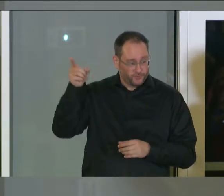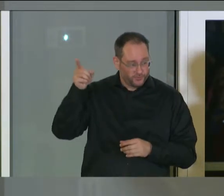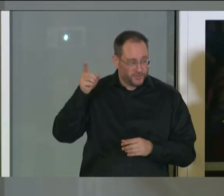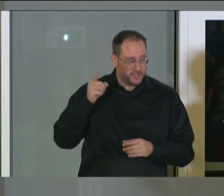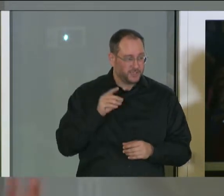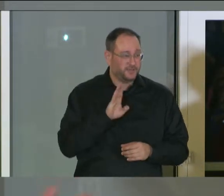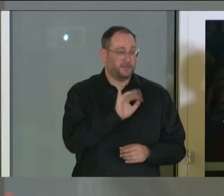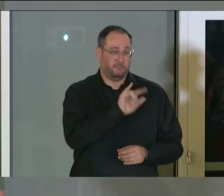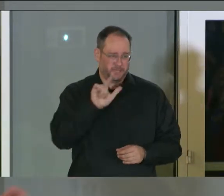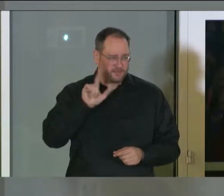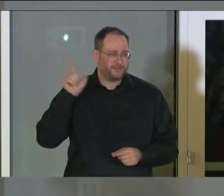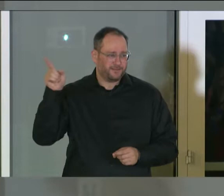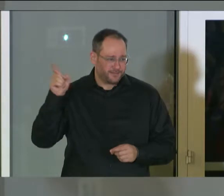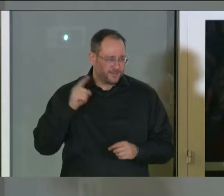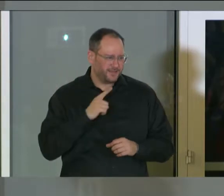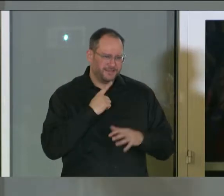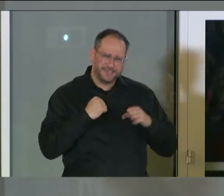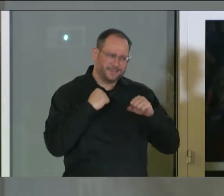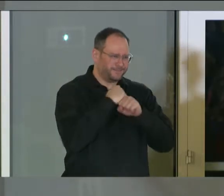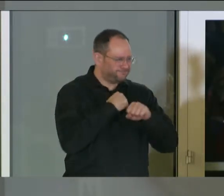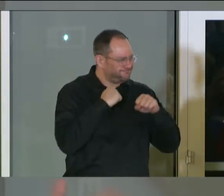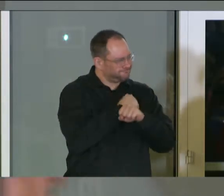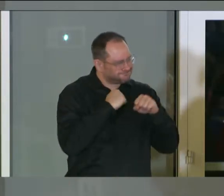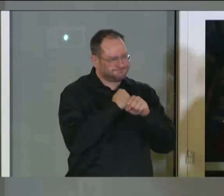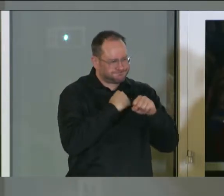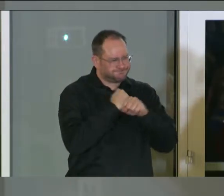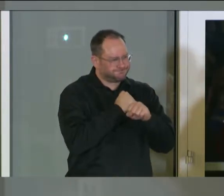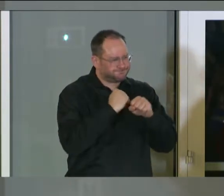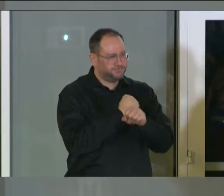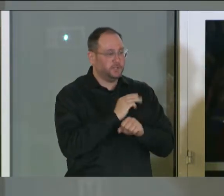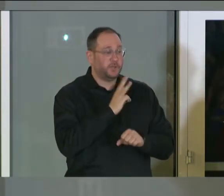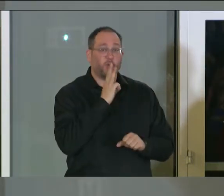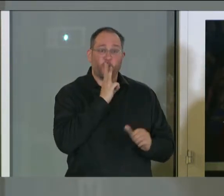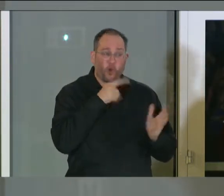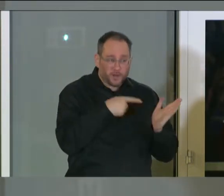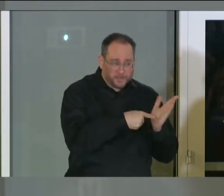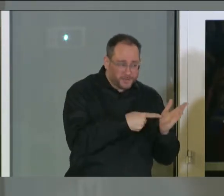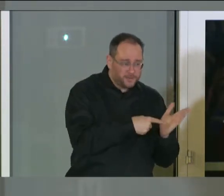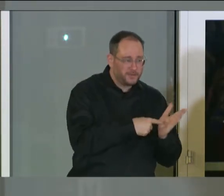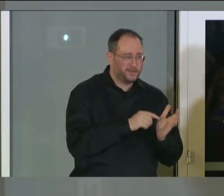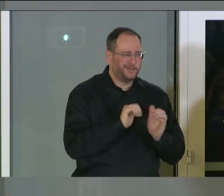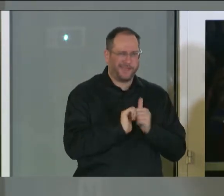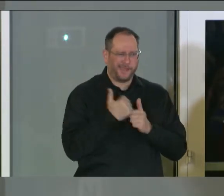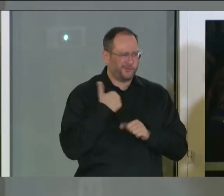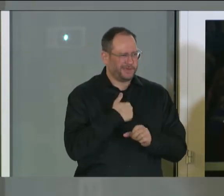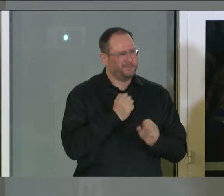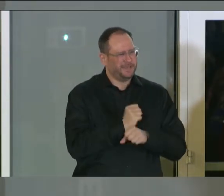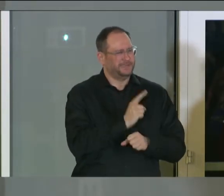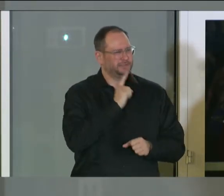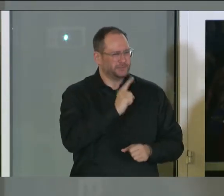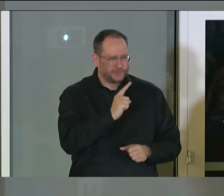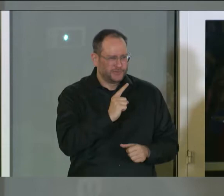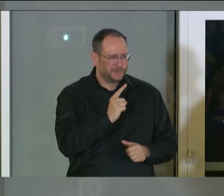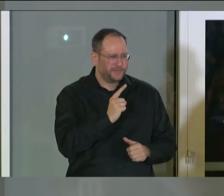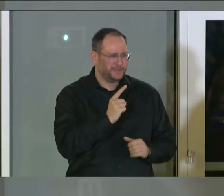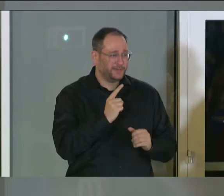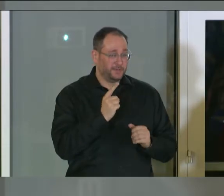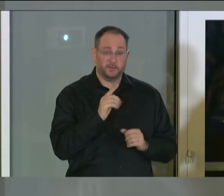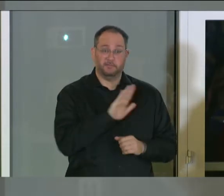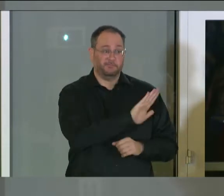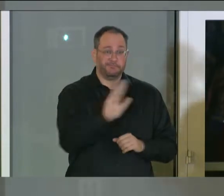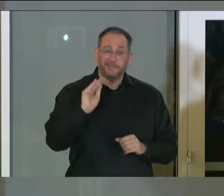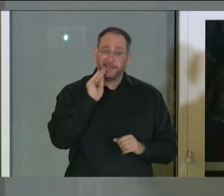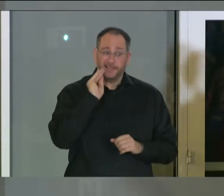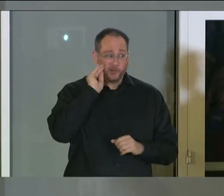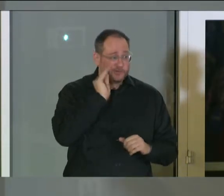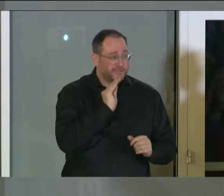through the council. We talked about water bills and how we can make sure that housing, especially